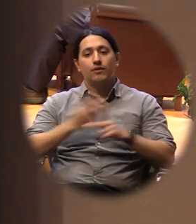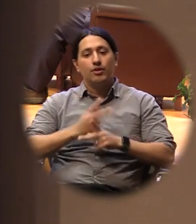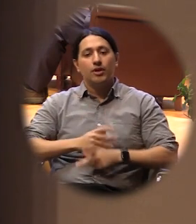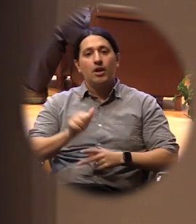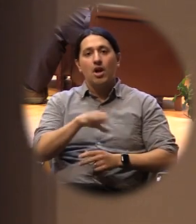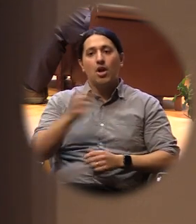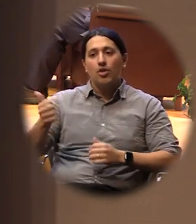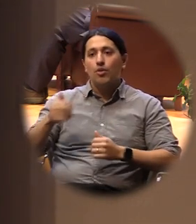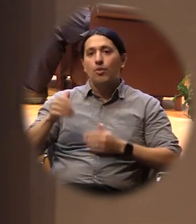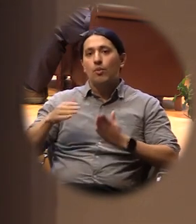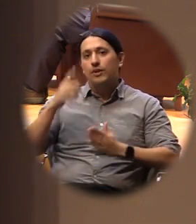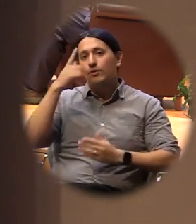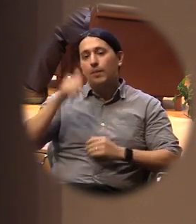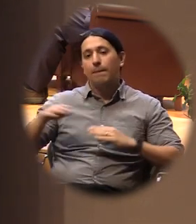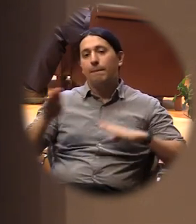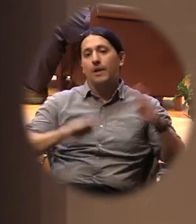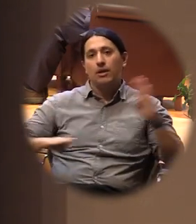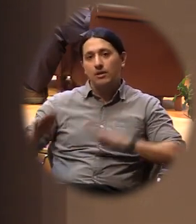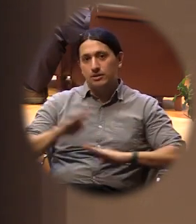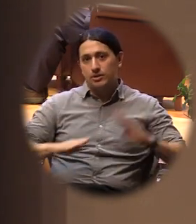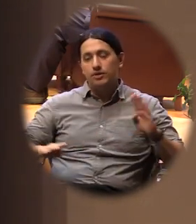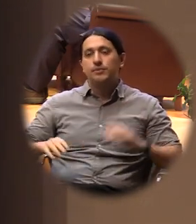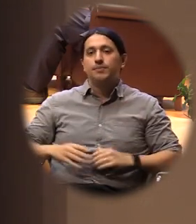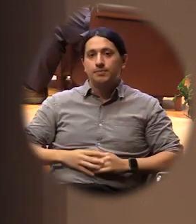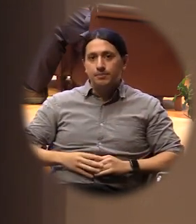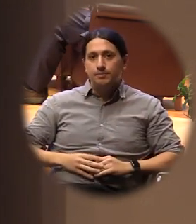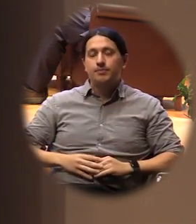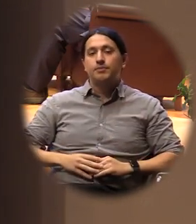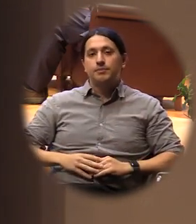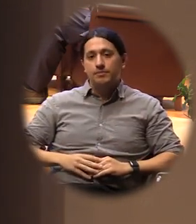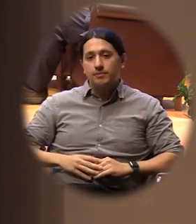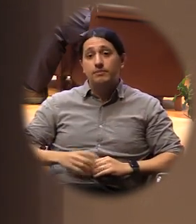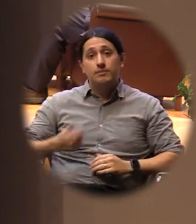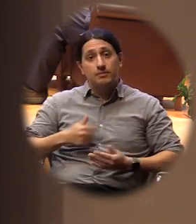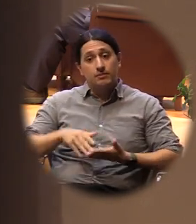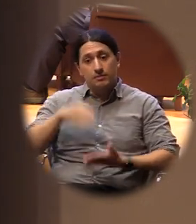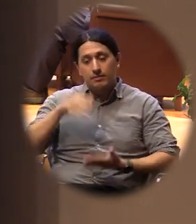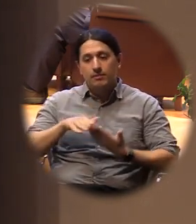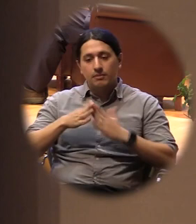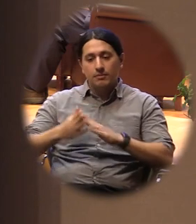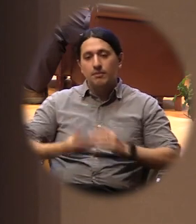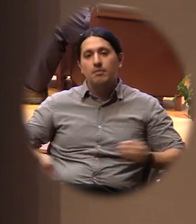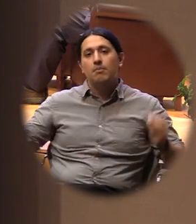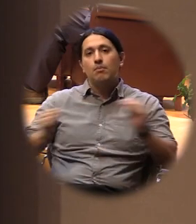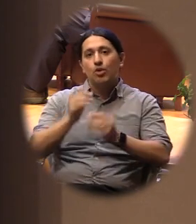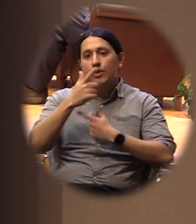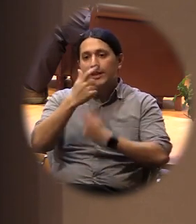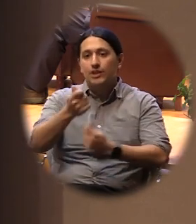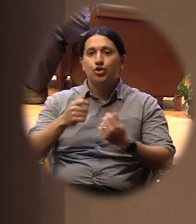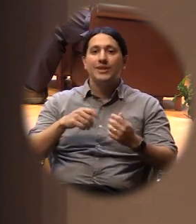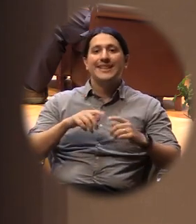are, and which is why I became much more interested in dynamic process